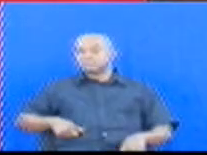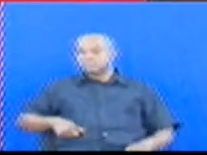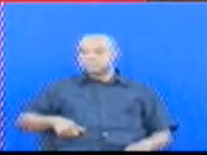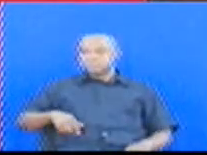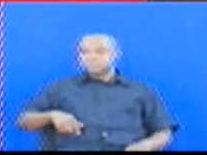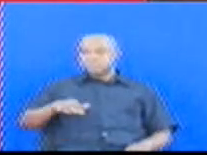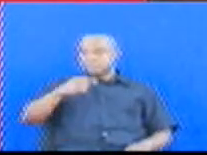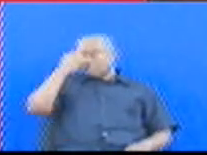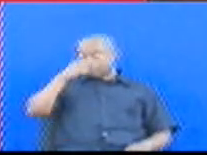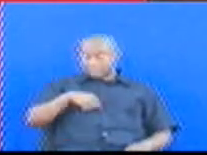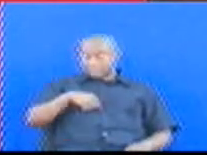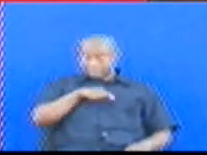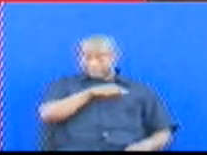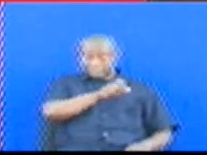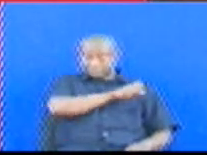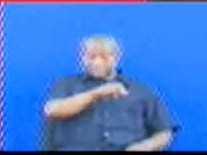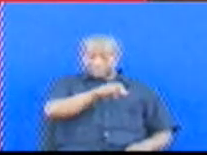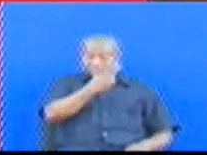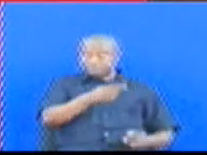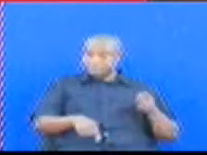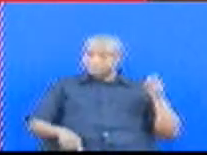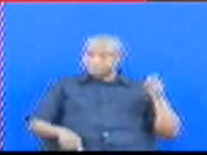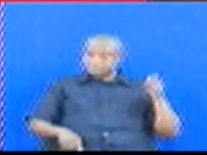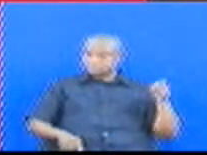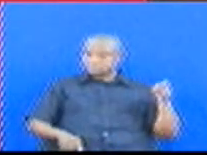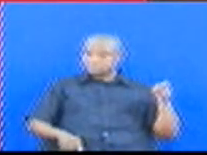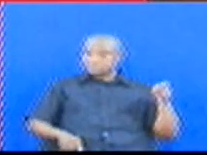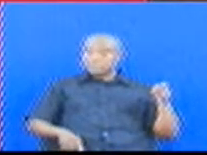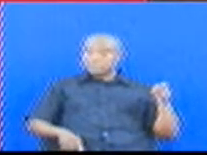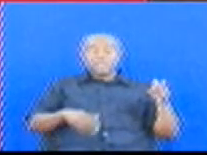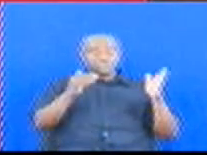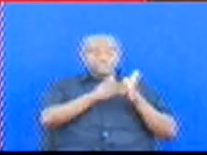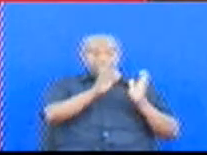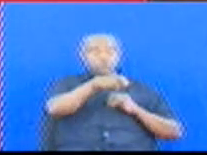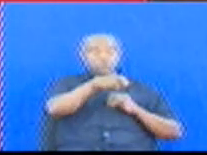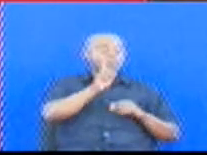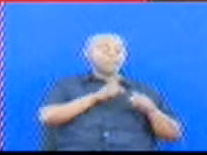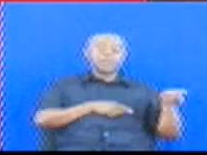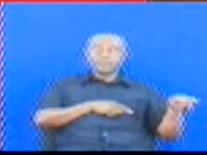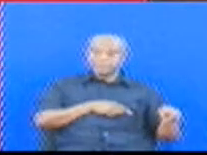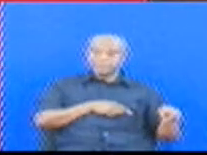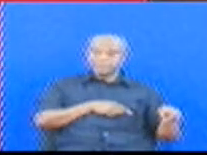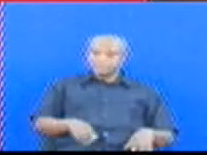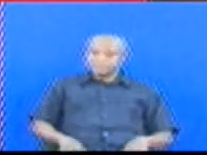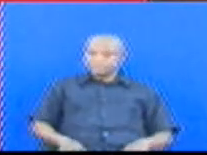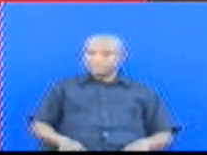2 ya parent act inasema